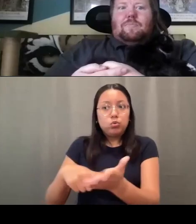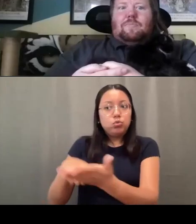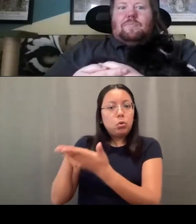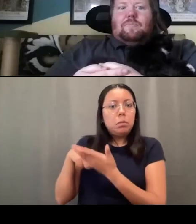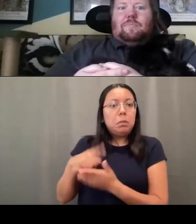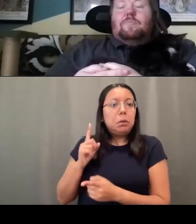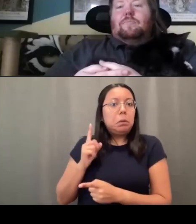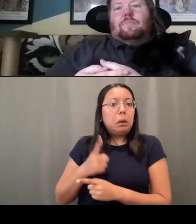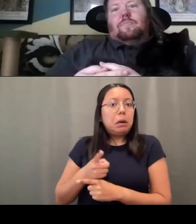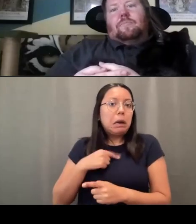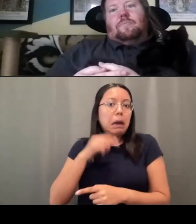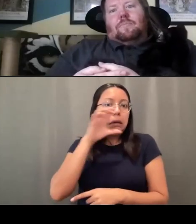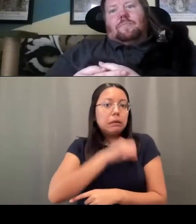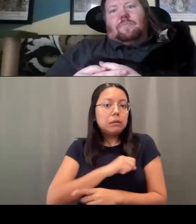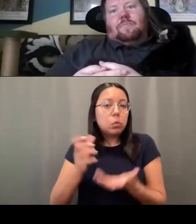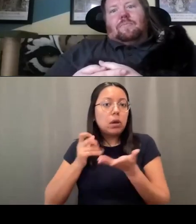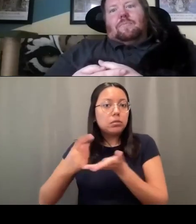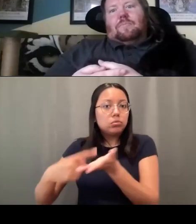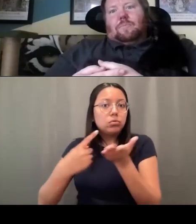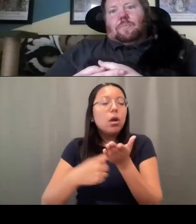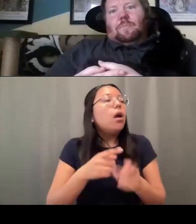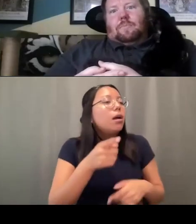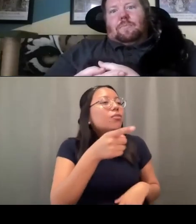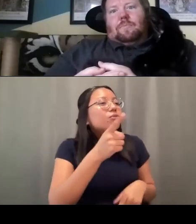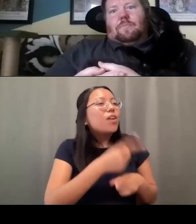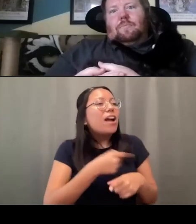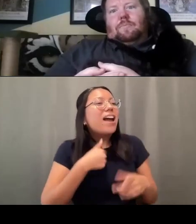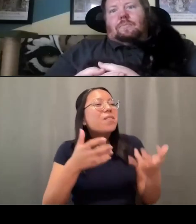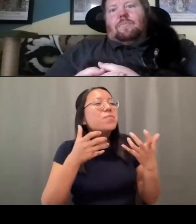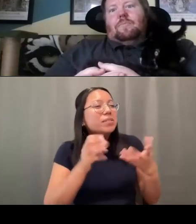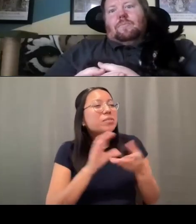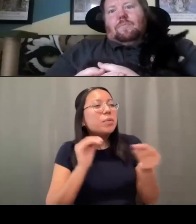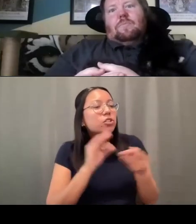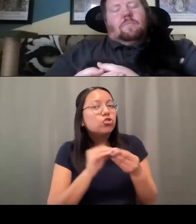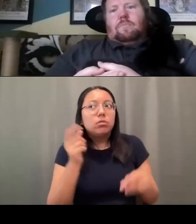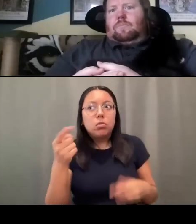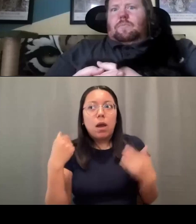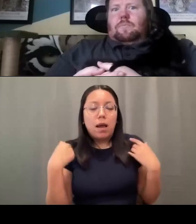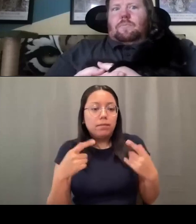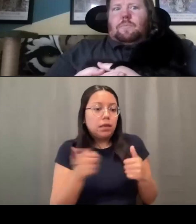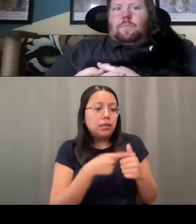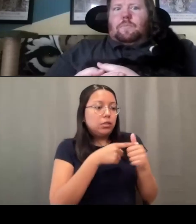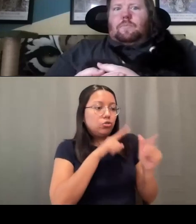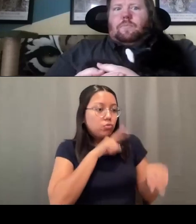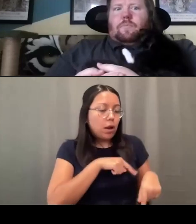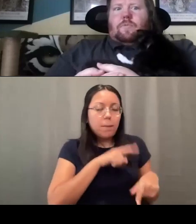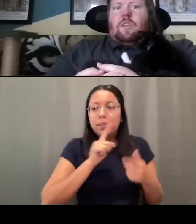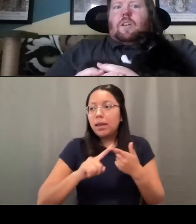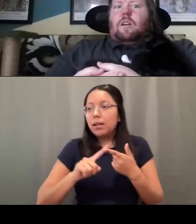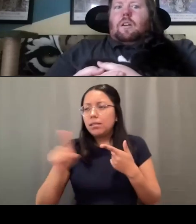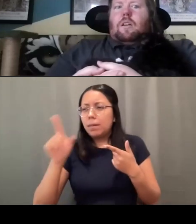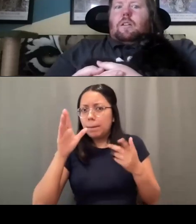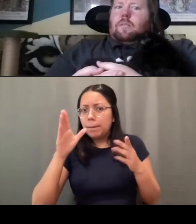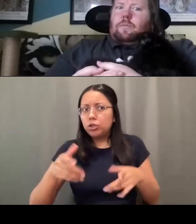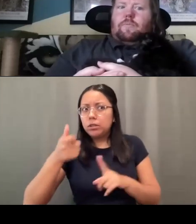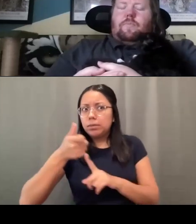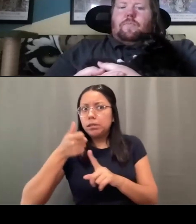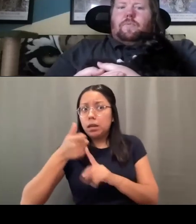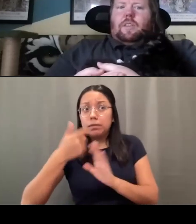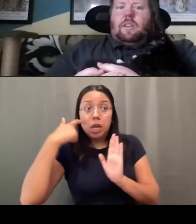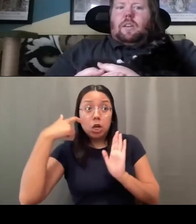say something, right? I mean, you've got your own reactions, but then does the person say something acknowledging what is on their arms,